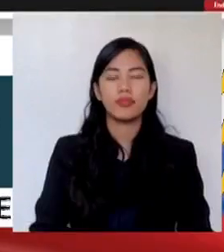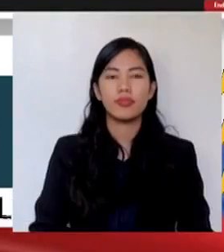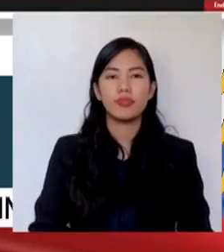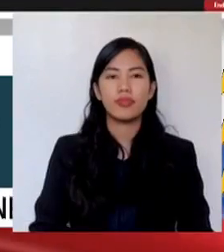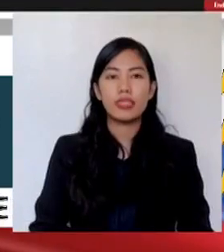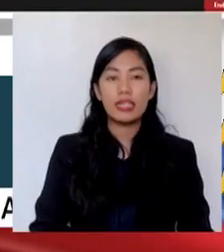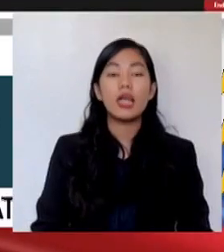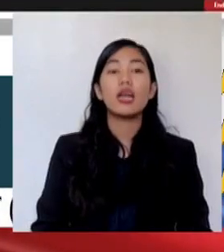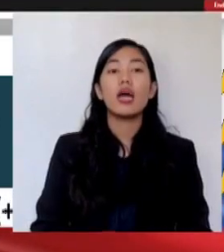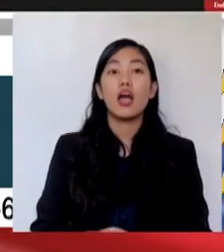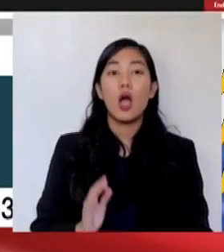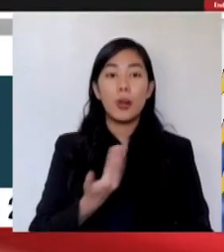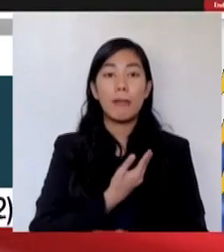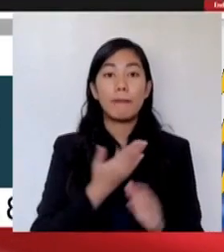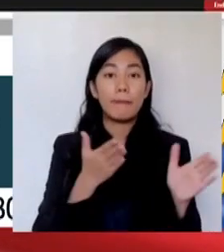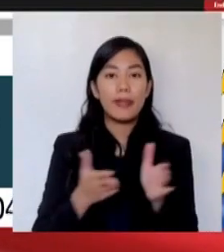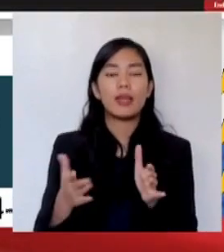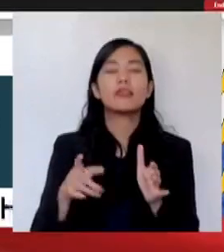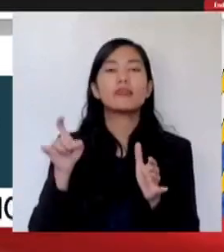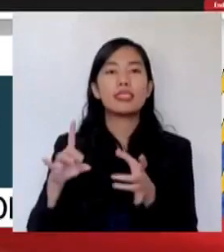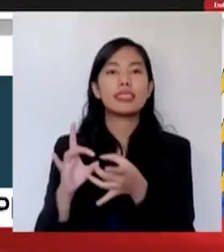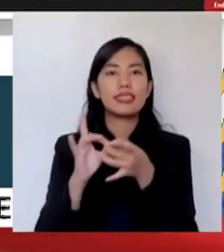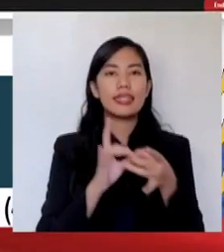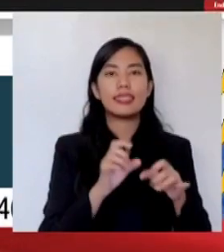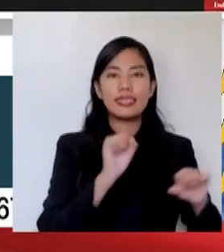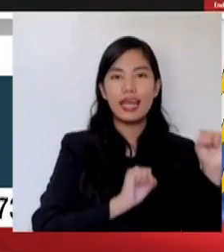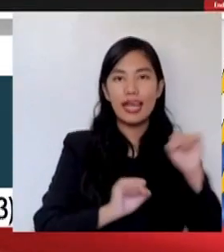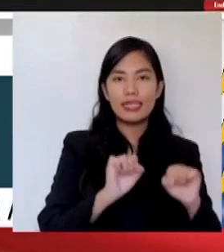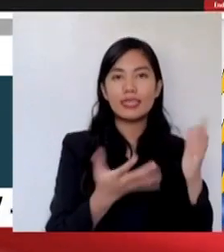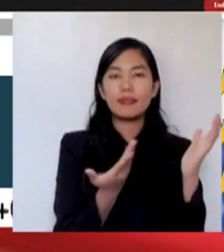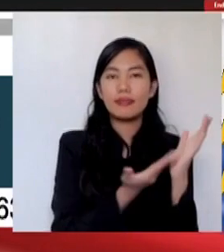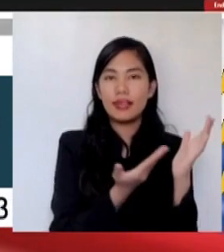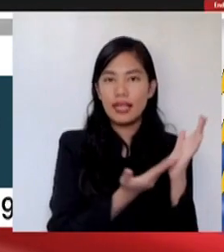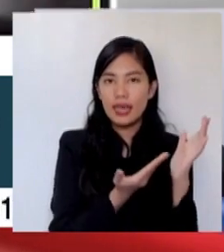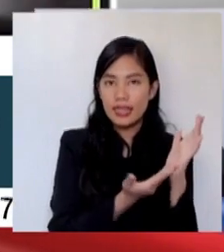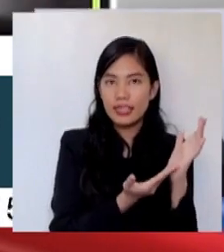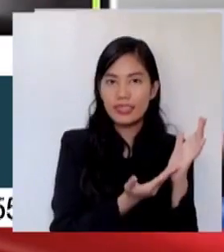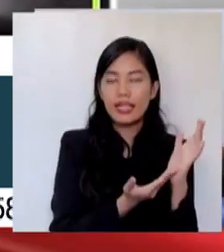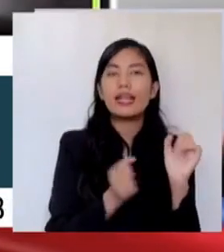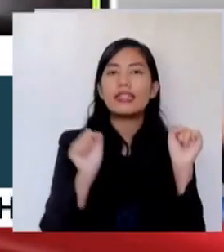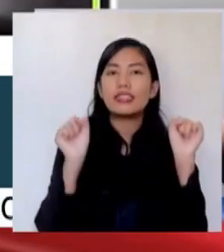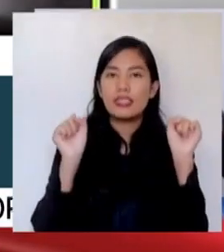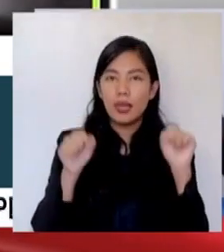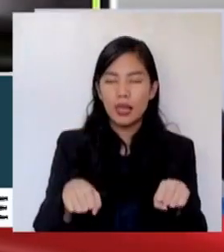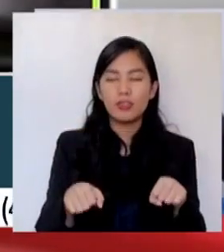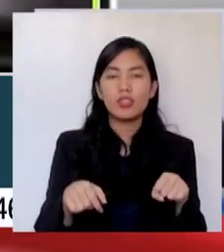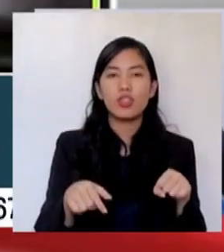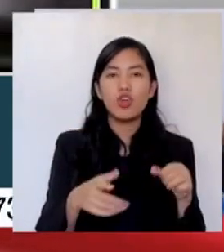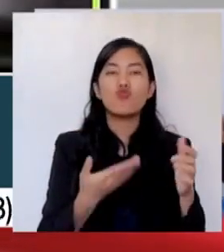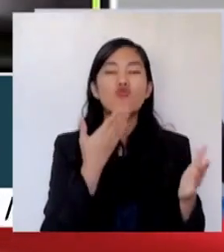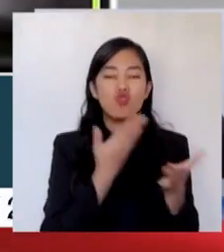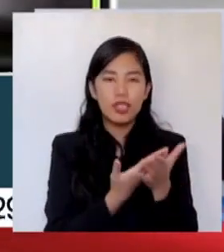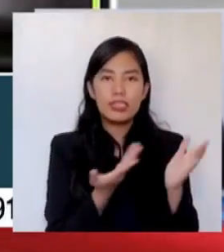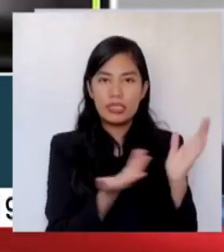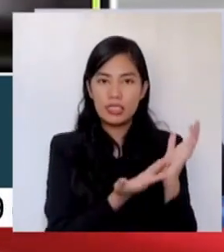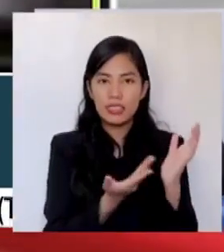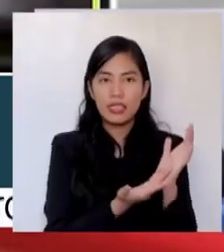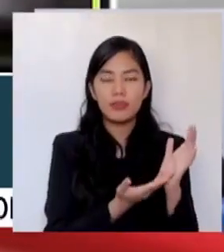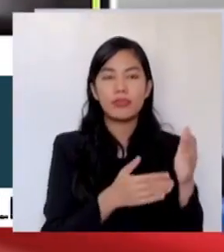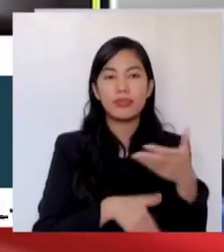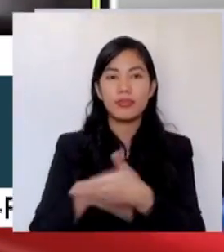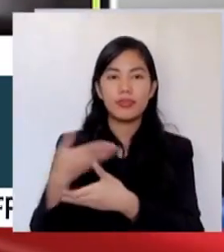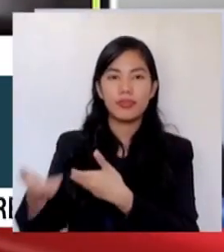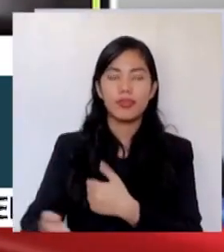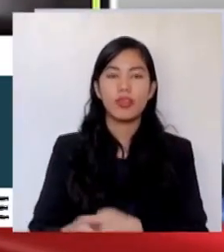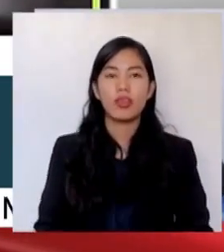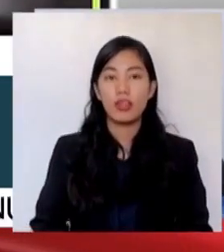data-driven, and future-proof platform that can withstand the test of time. Kasi pag may korupsyon na nangyayari, hindi naman yung kalaban namin